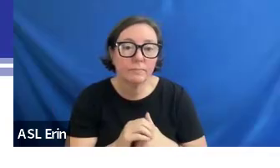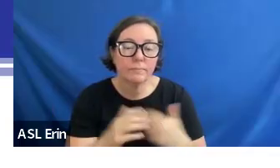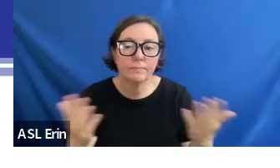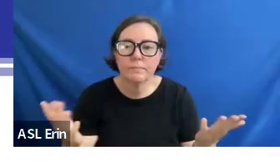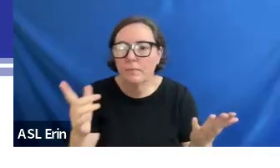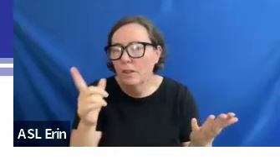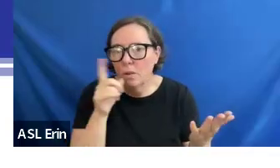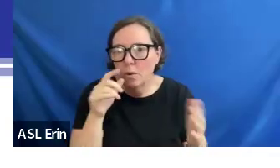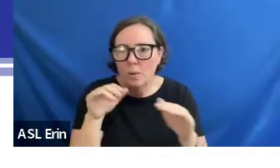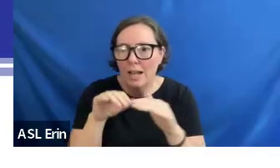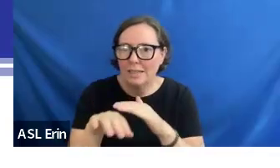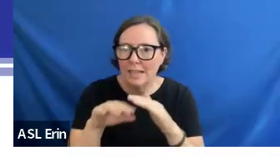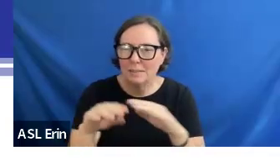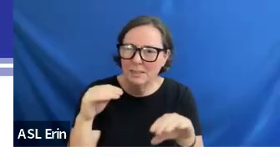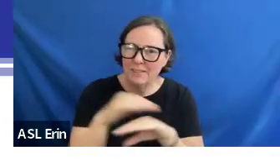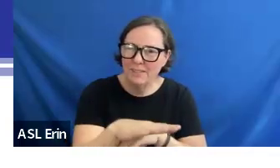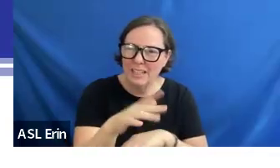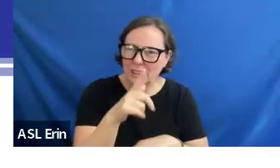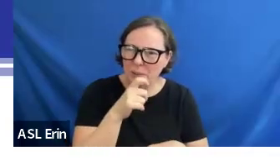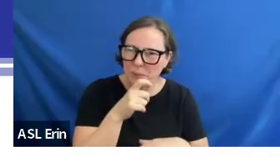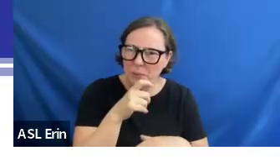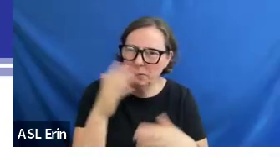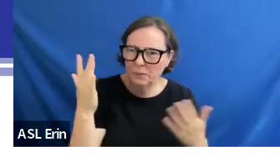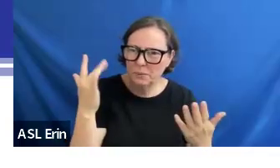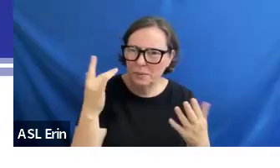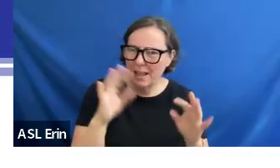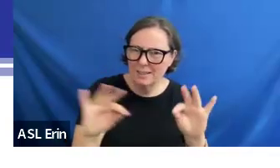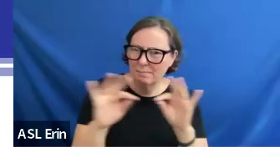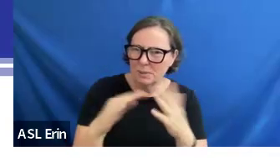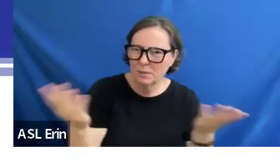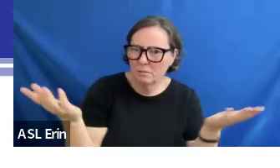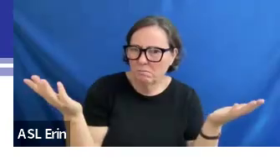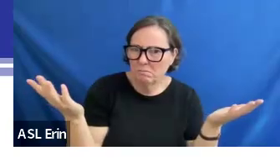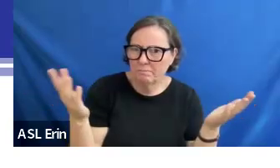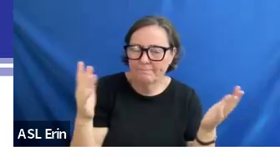So, who does accessibility affect and why it matters?